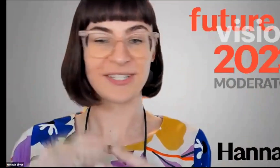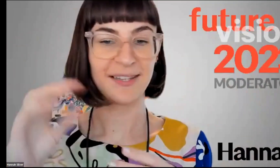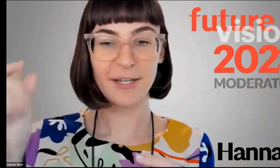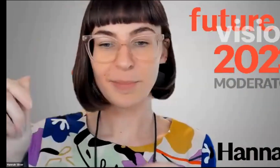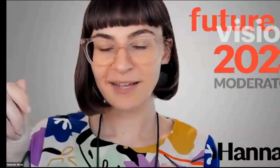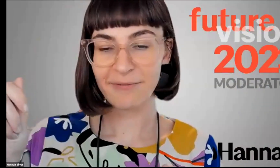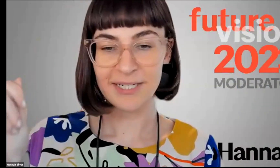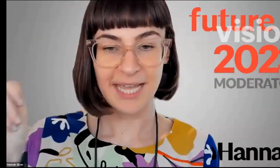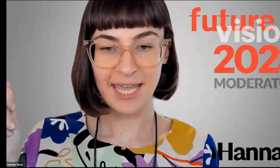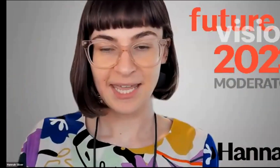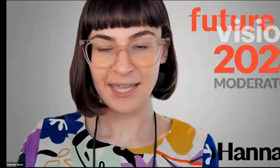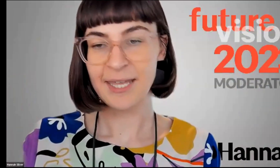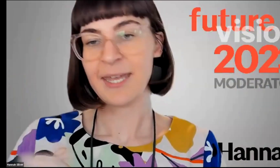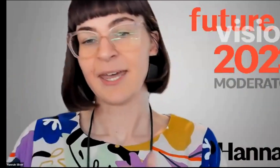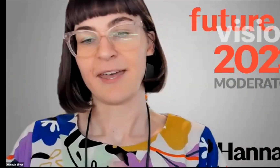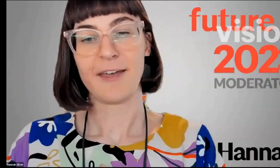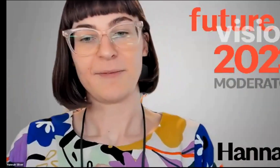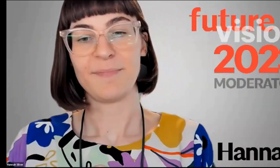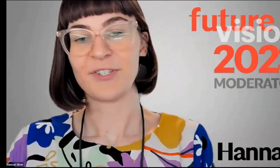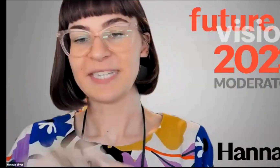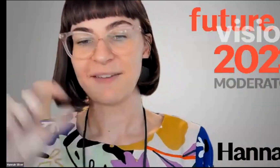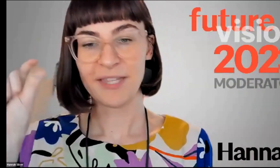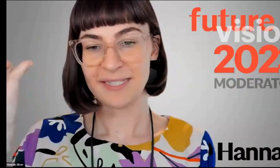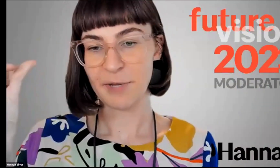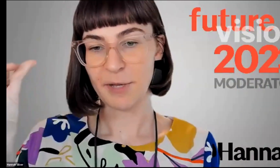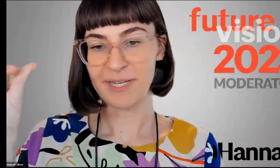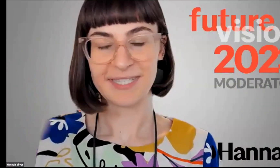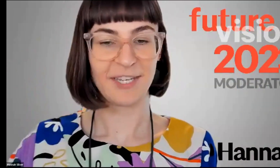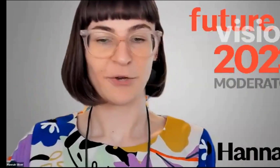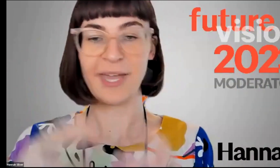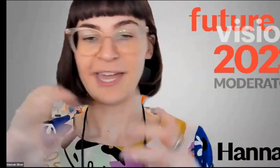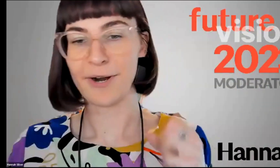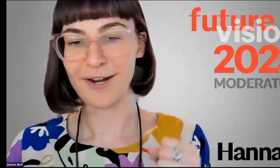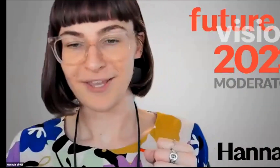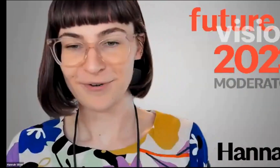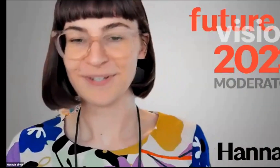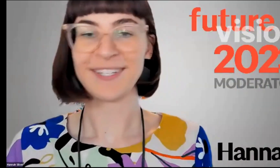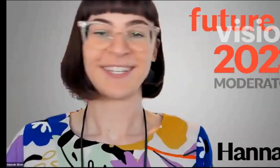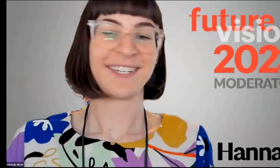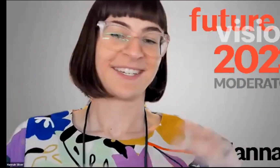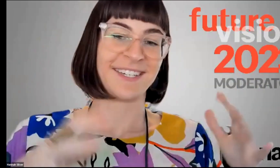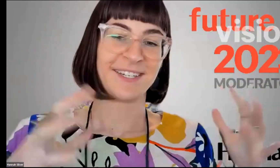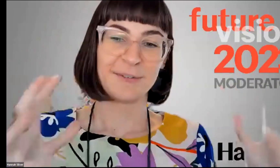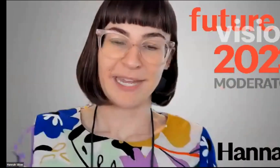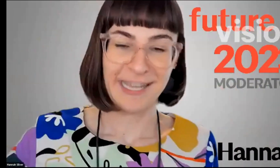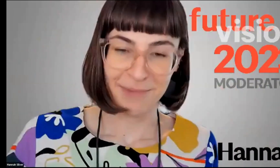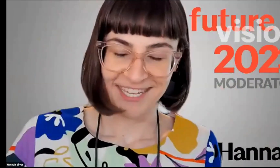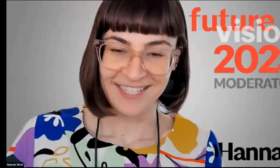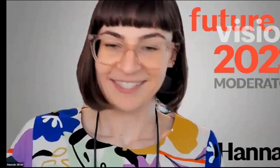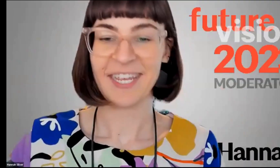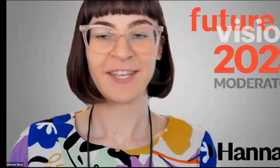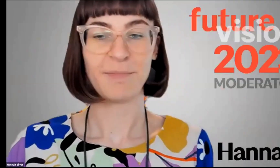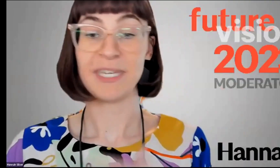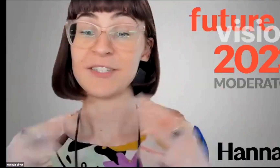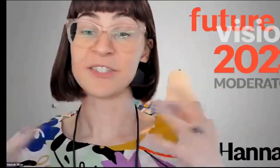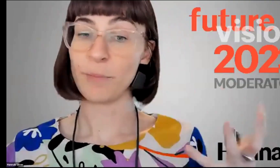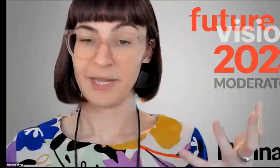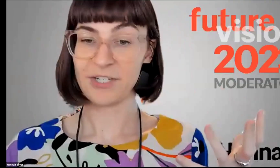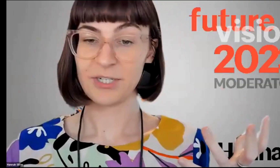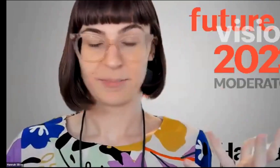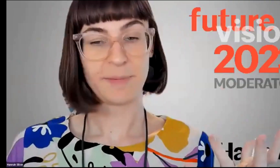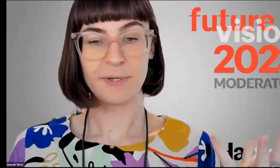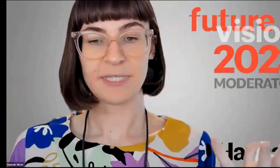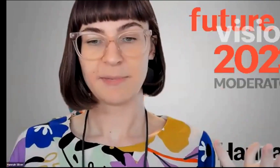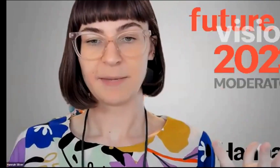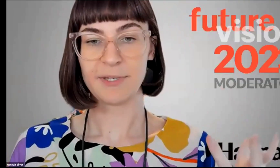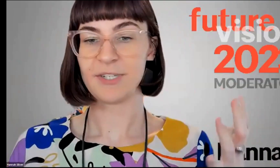learn just a little bit every day. Just having these small bits, how are you? My name is, means so